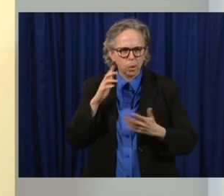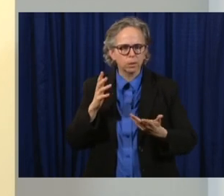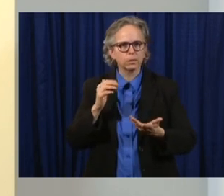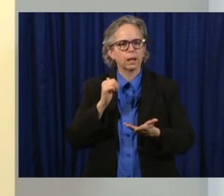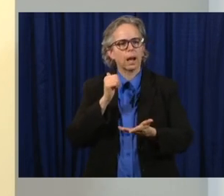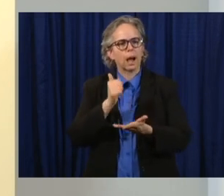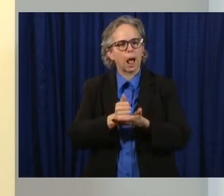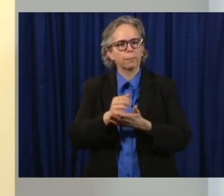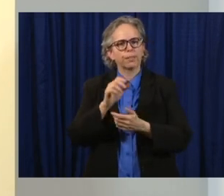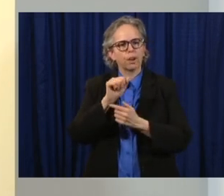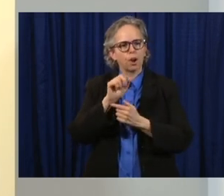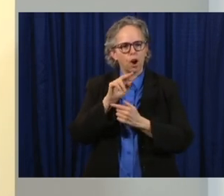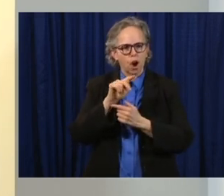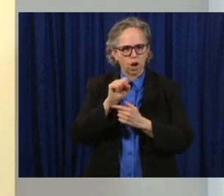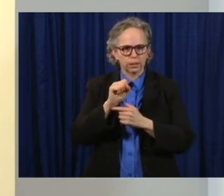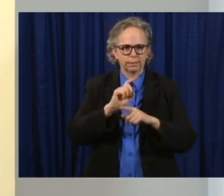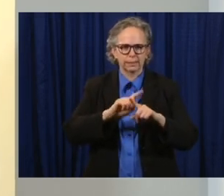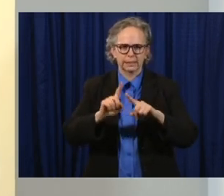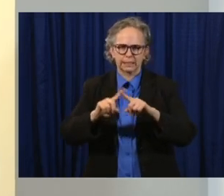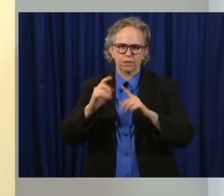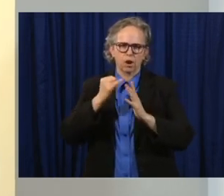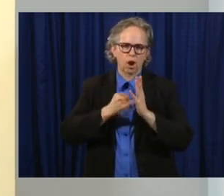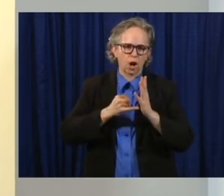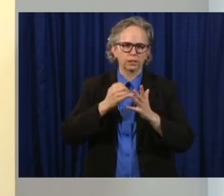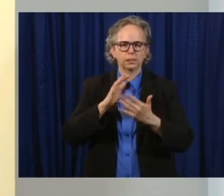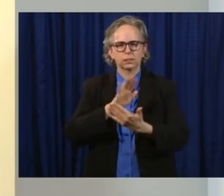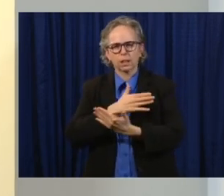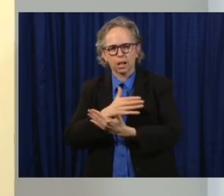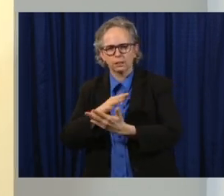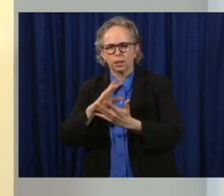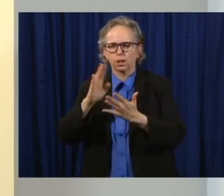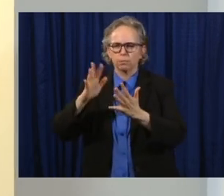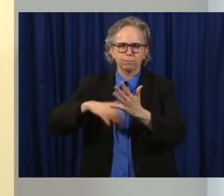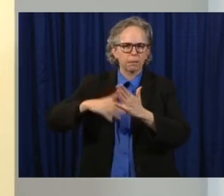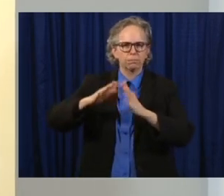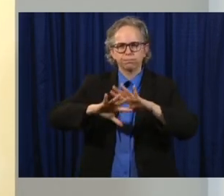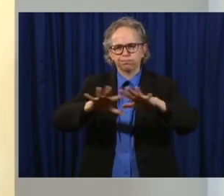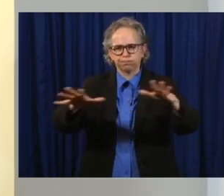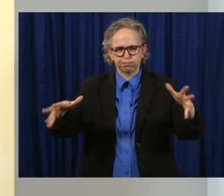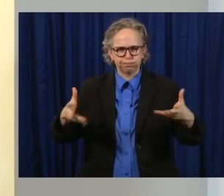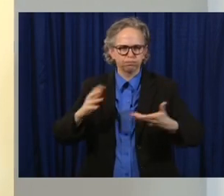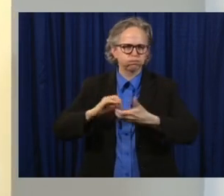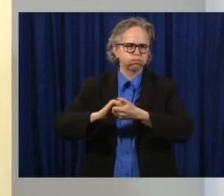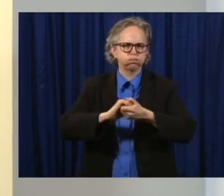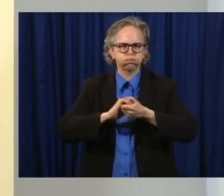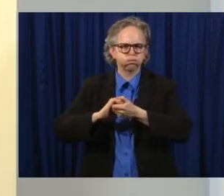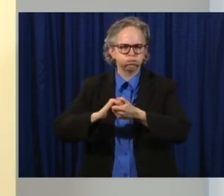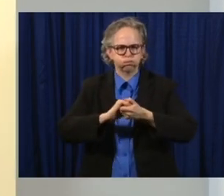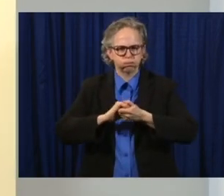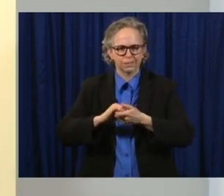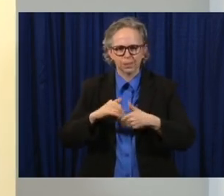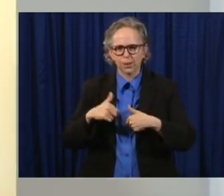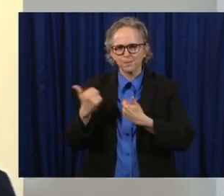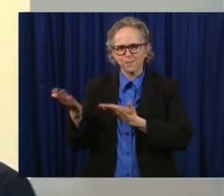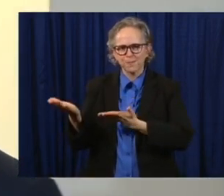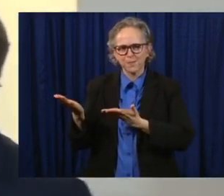this difficult time. And so we'll just take a look here and a message to all the artists in the state.